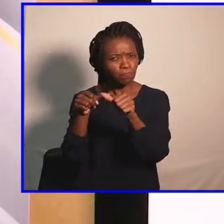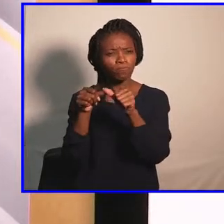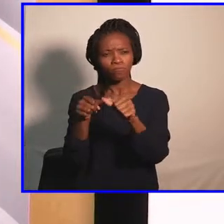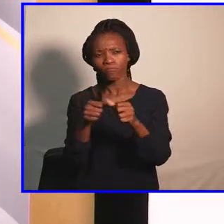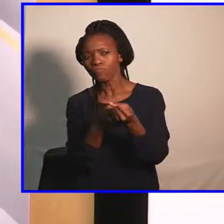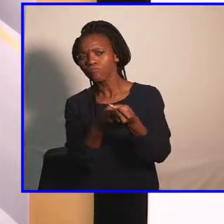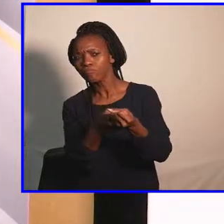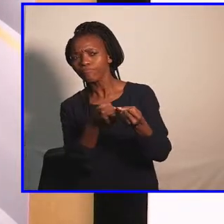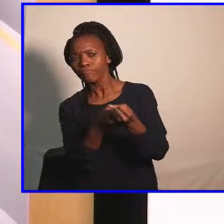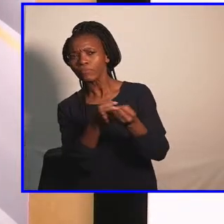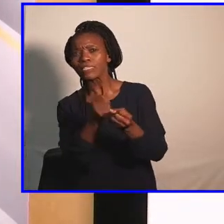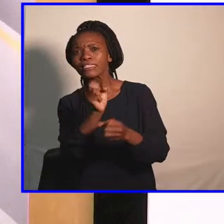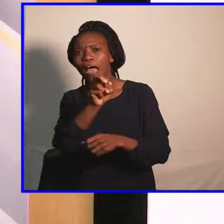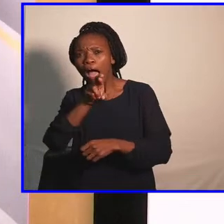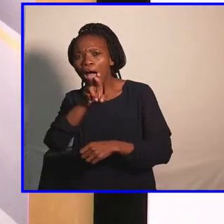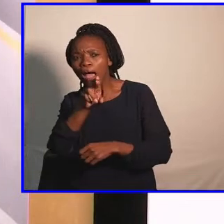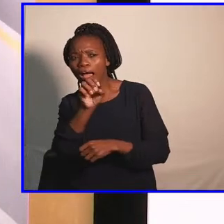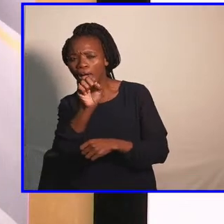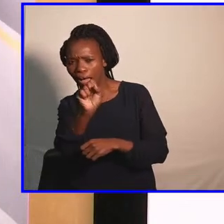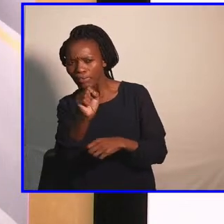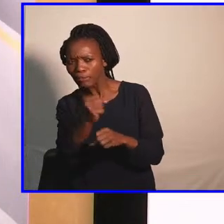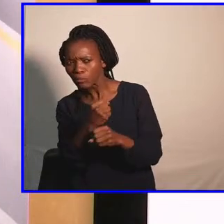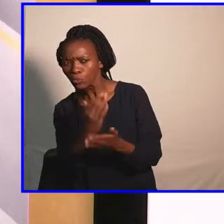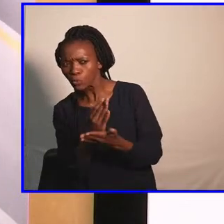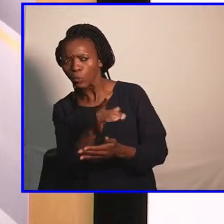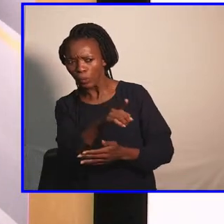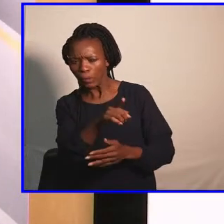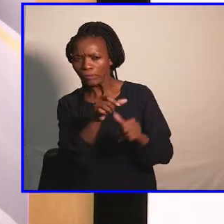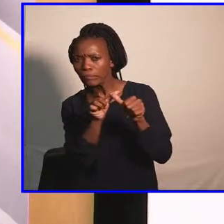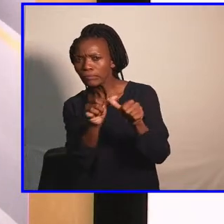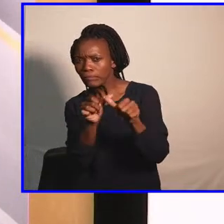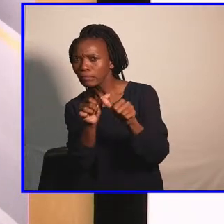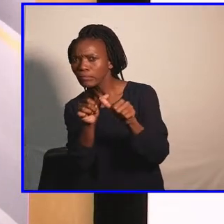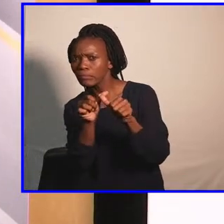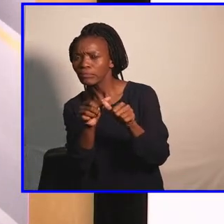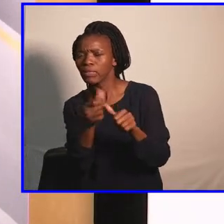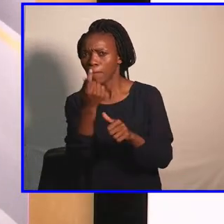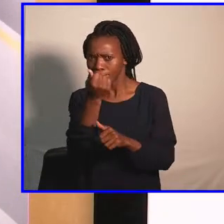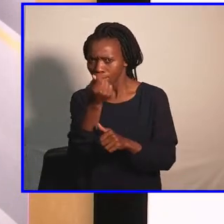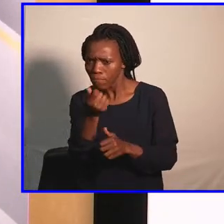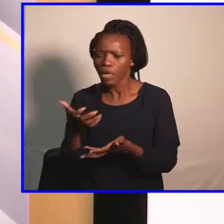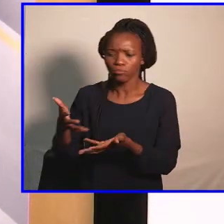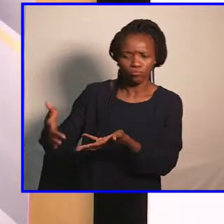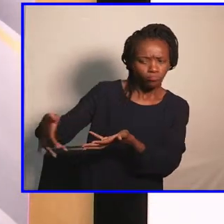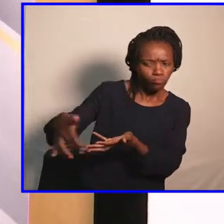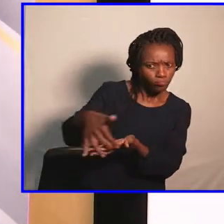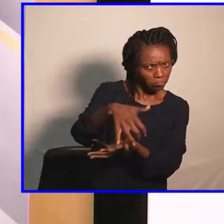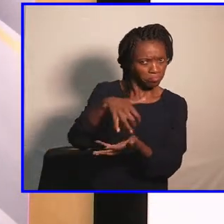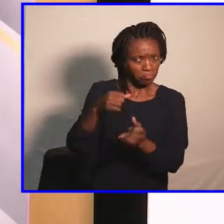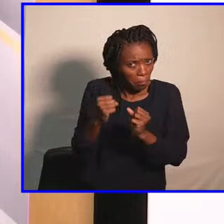SARS' capability to receive and